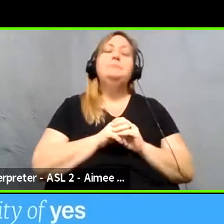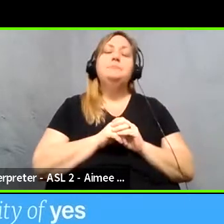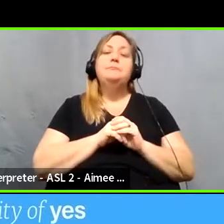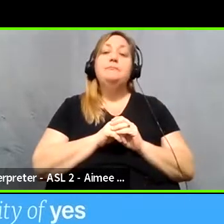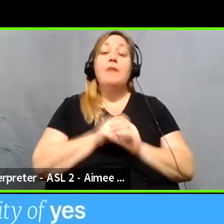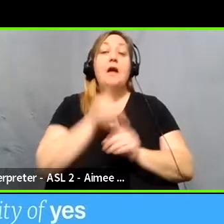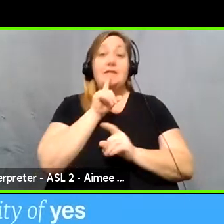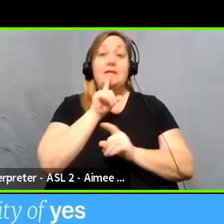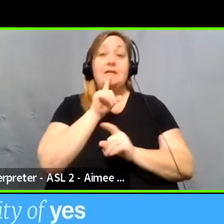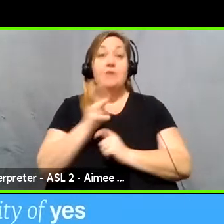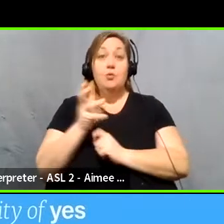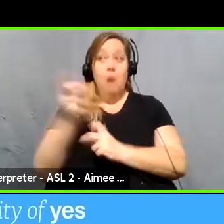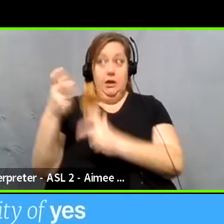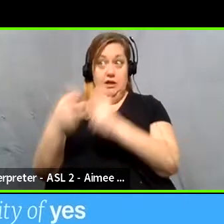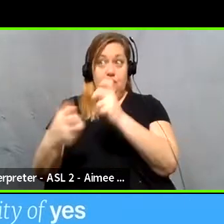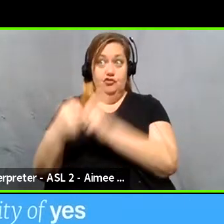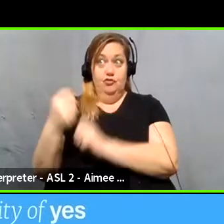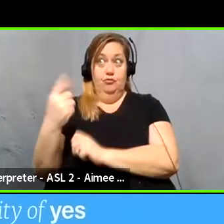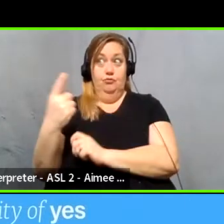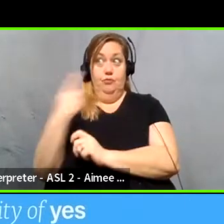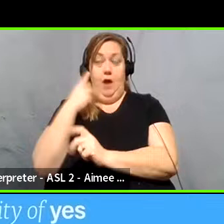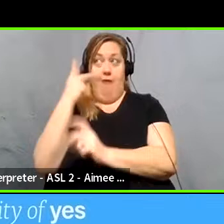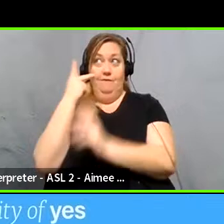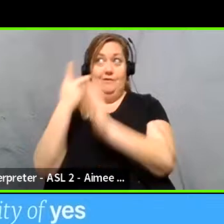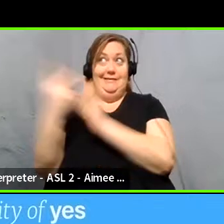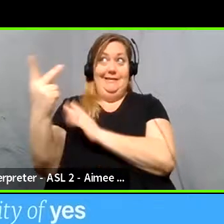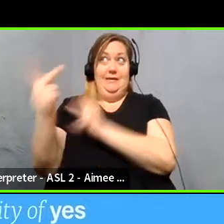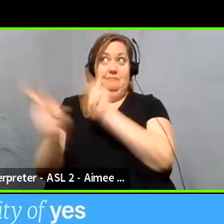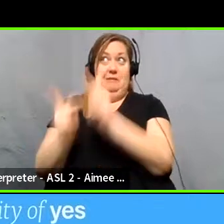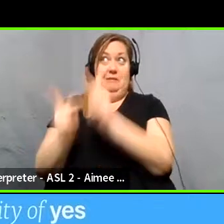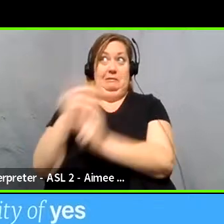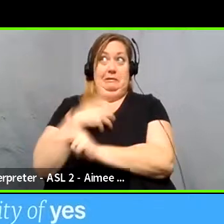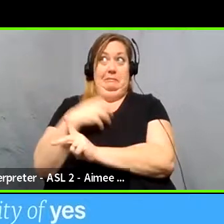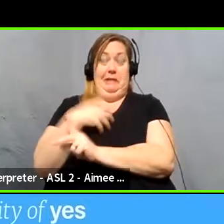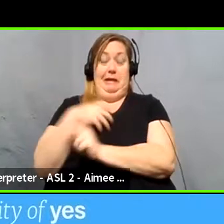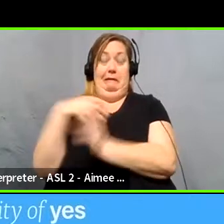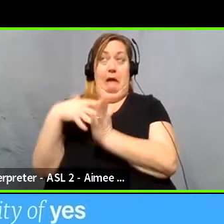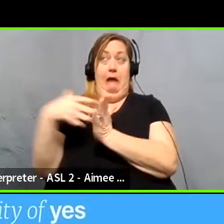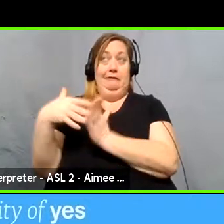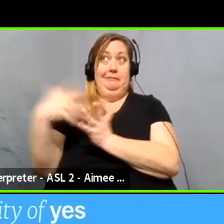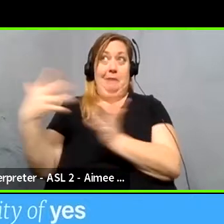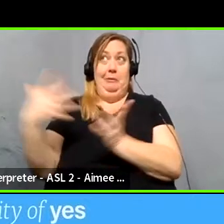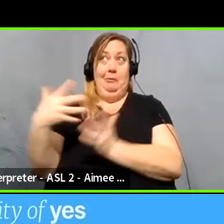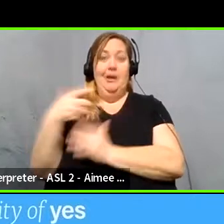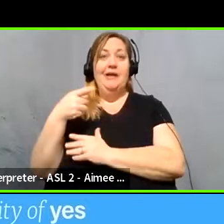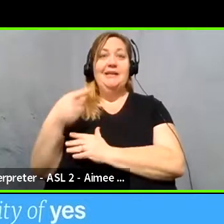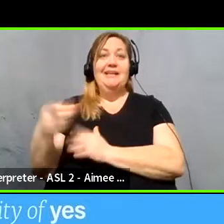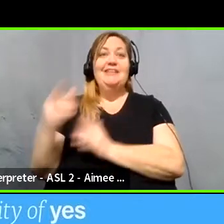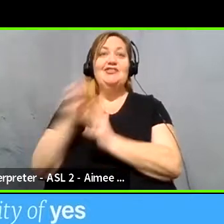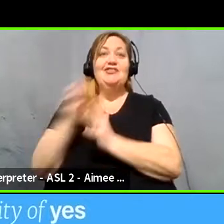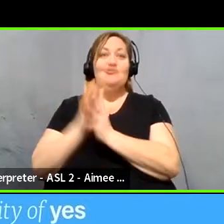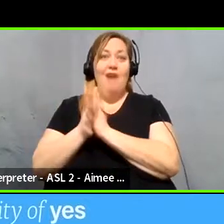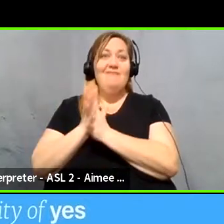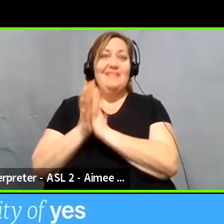Definitely one issue that I foresee people are going to be complaining about a lot is usually traffic